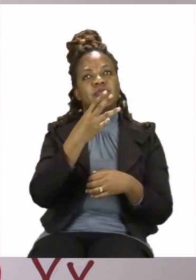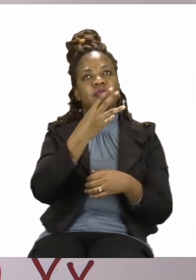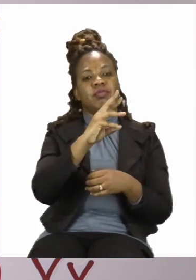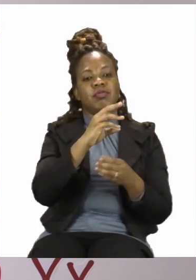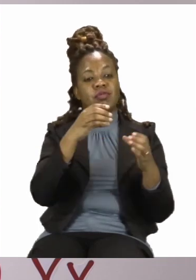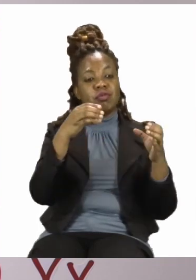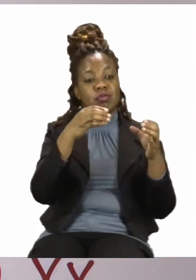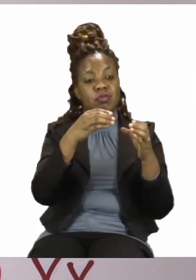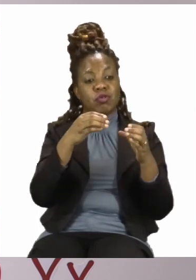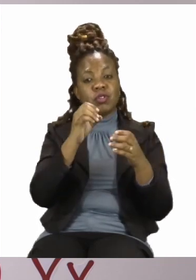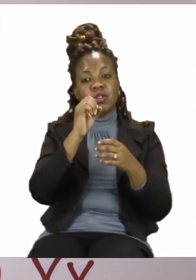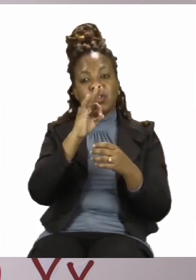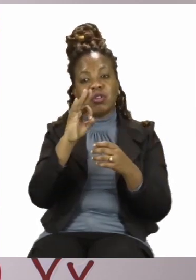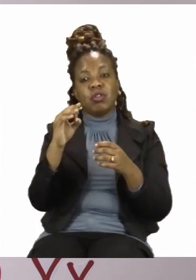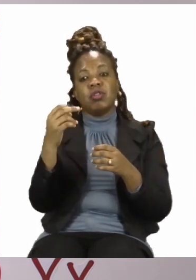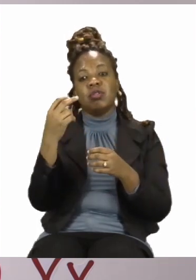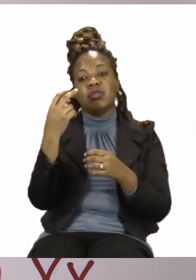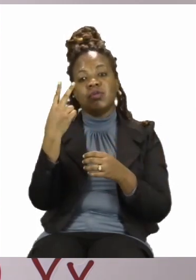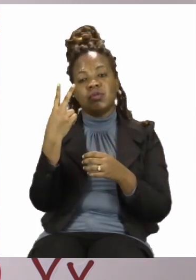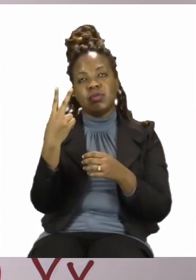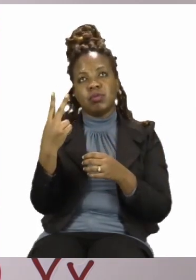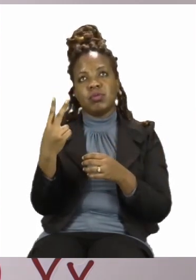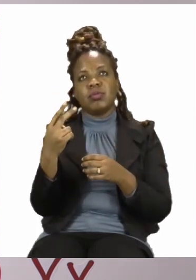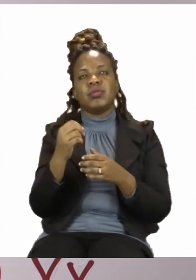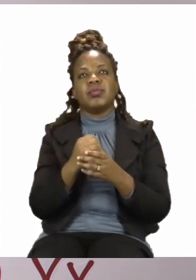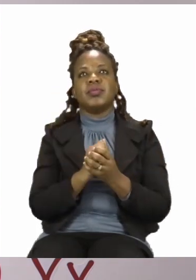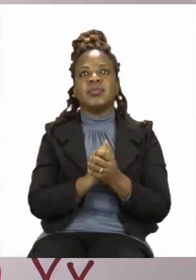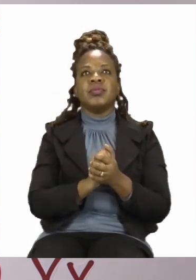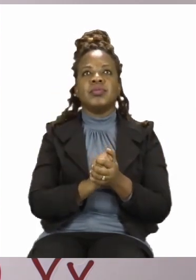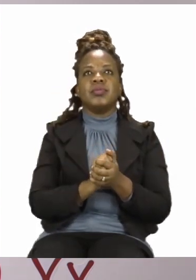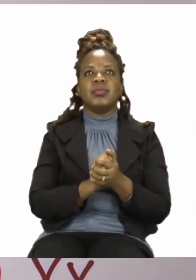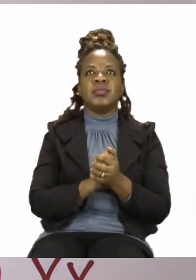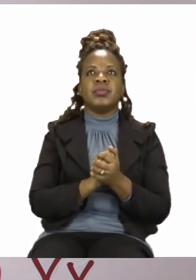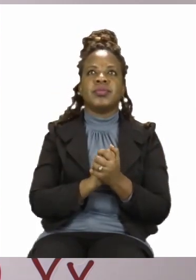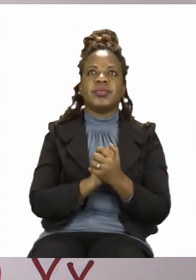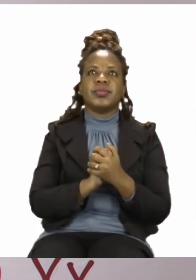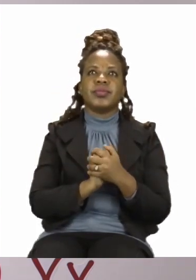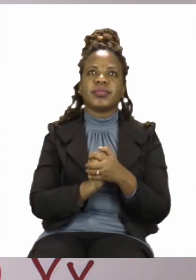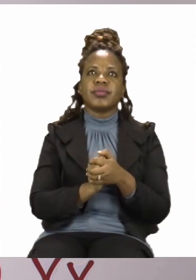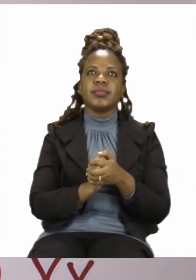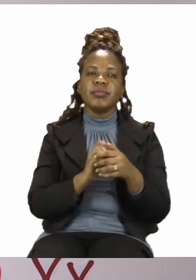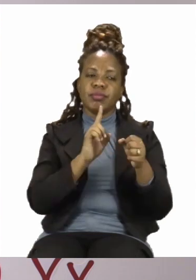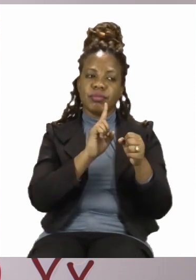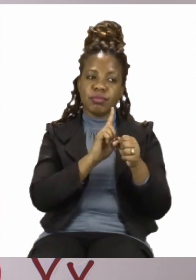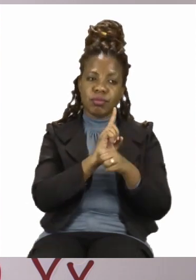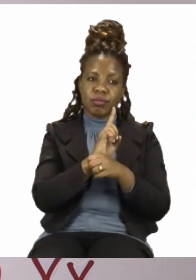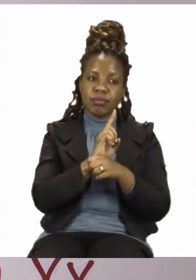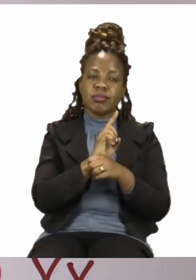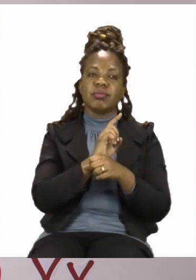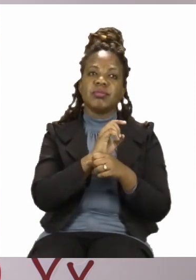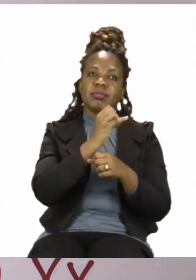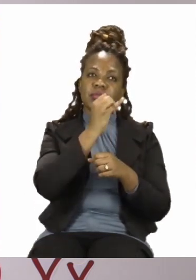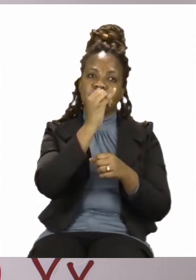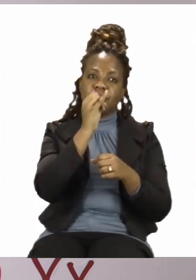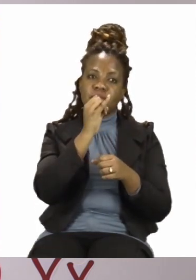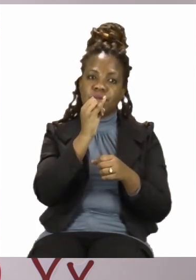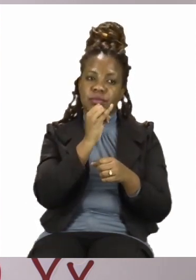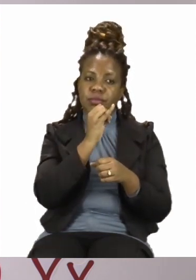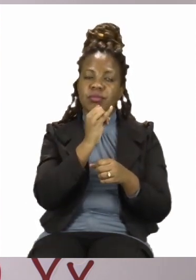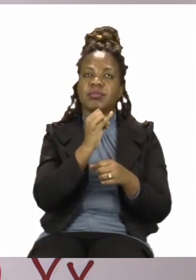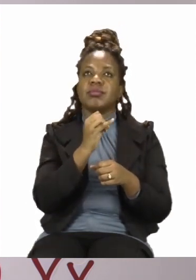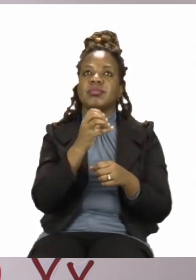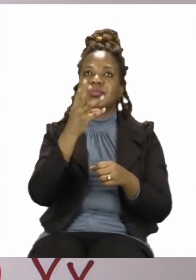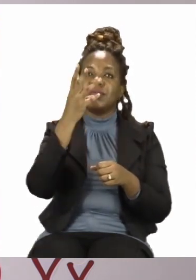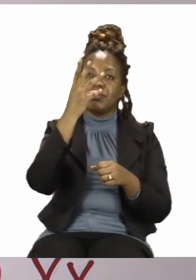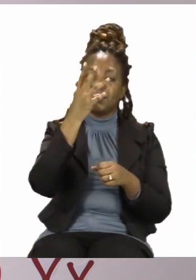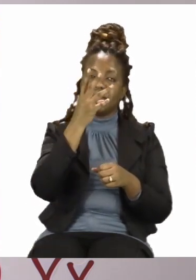2 will equal dash. So the first thing I'm going to do is draw my groups. And how many groups am I